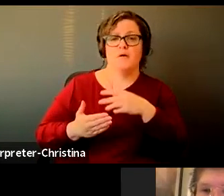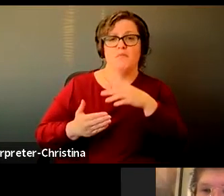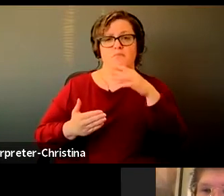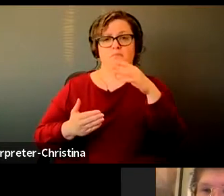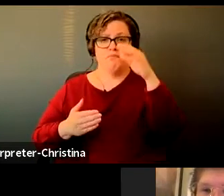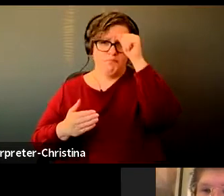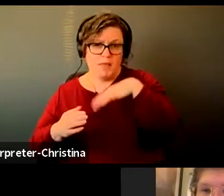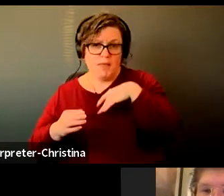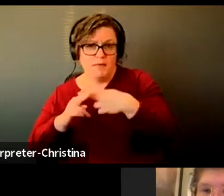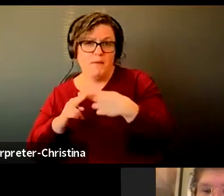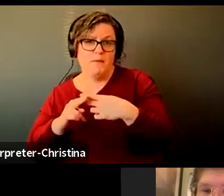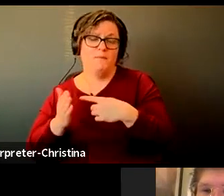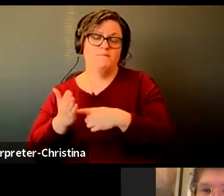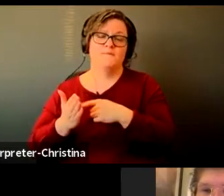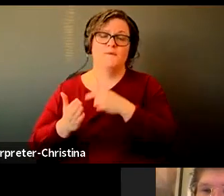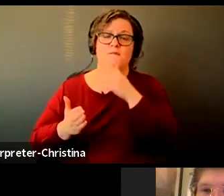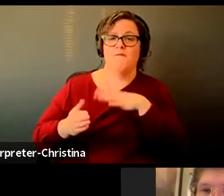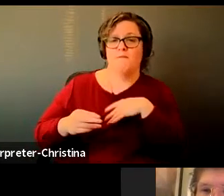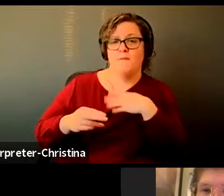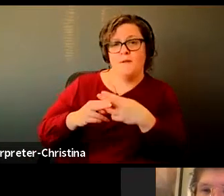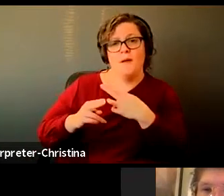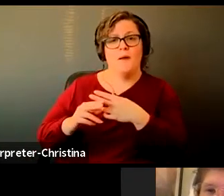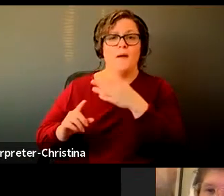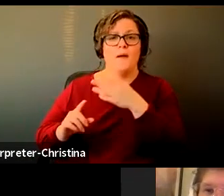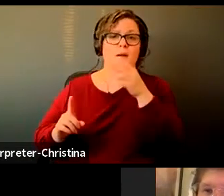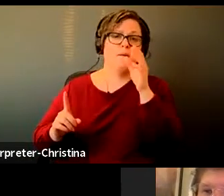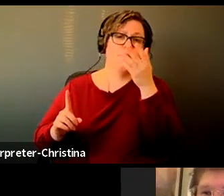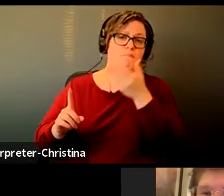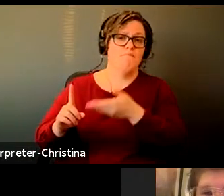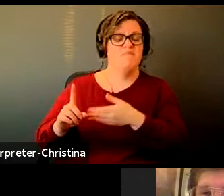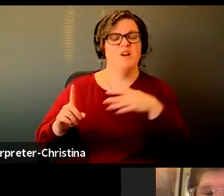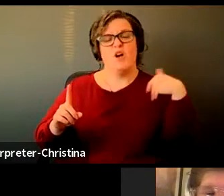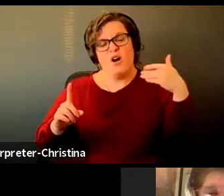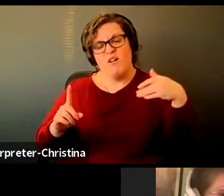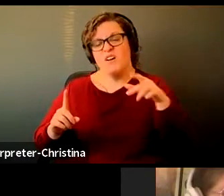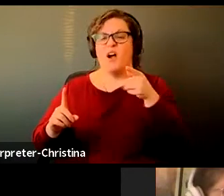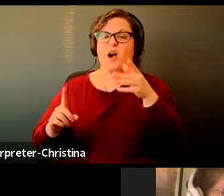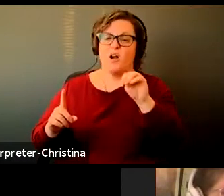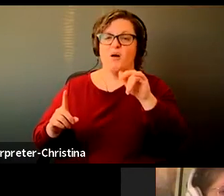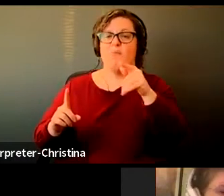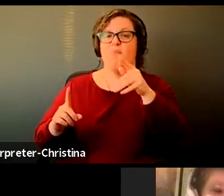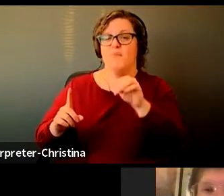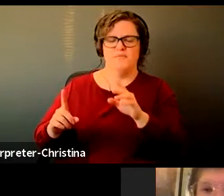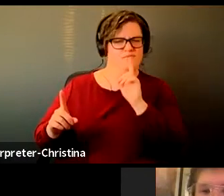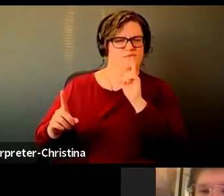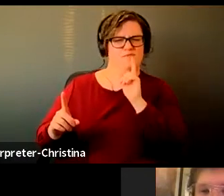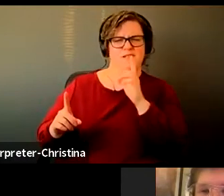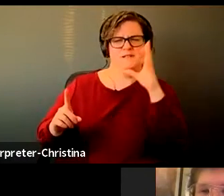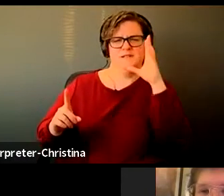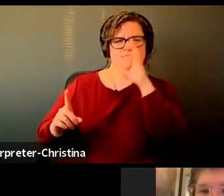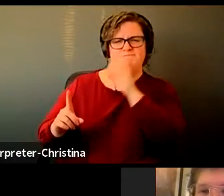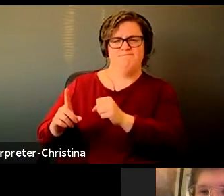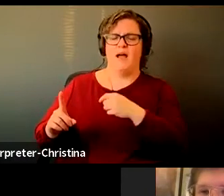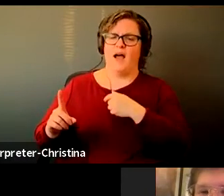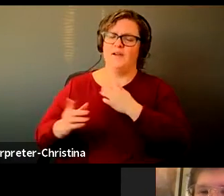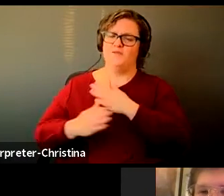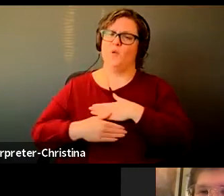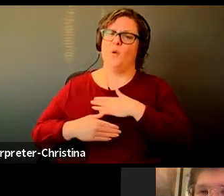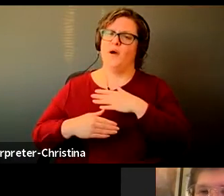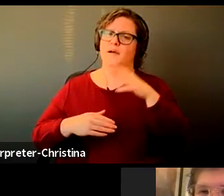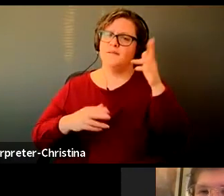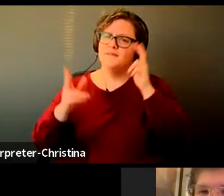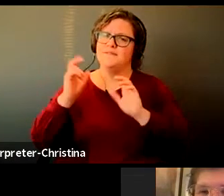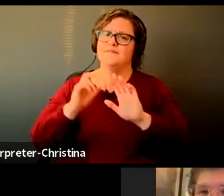like, just to be read to, like, felt very cared for. It was lovely.